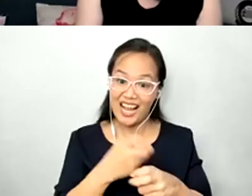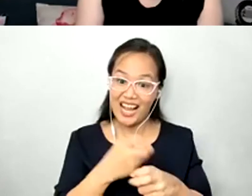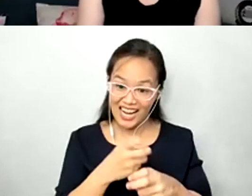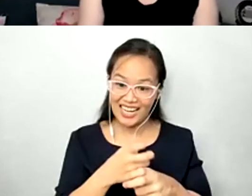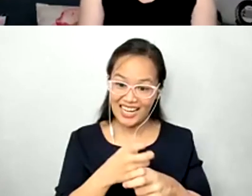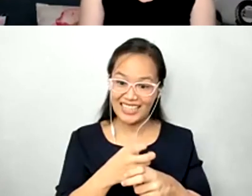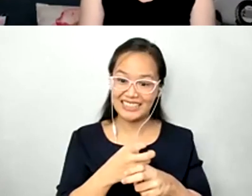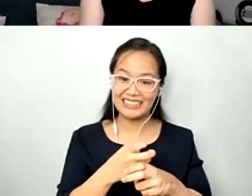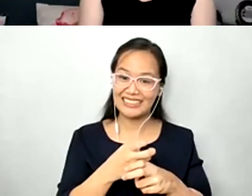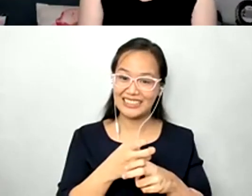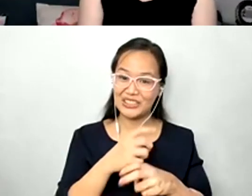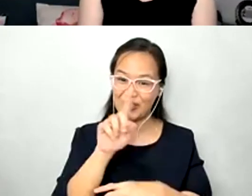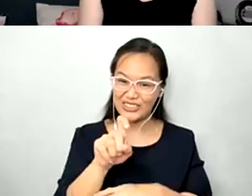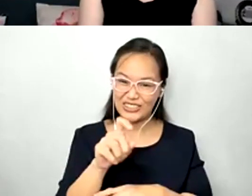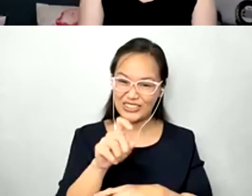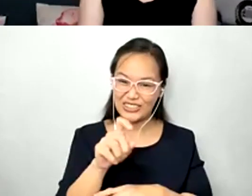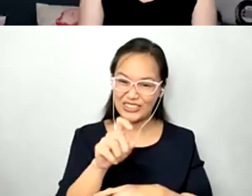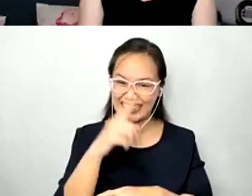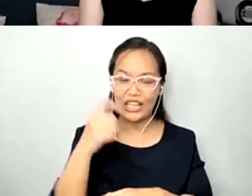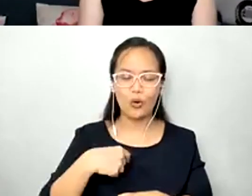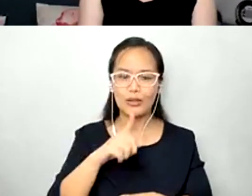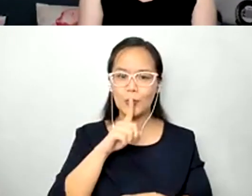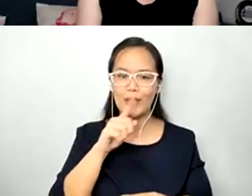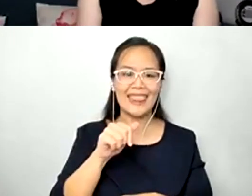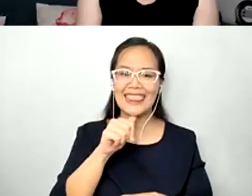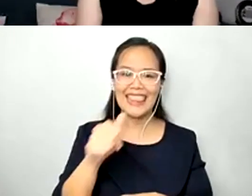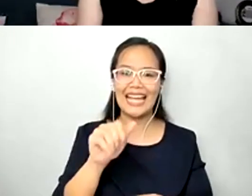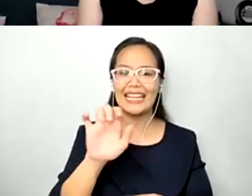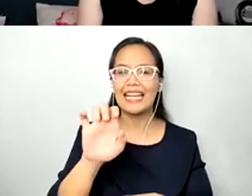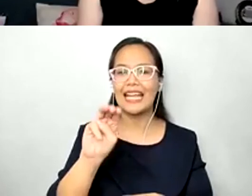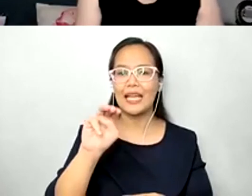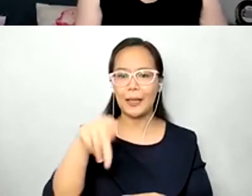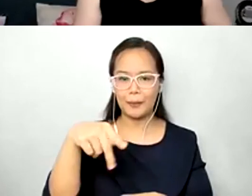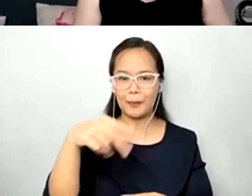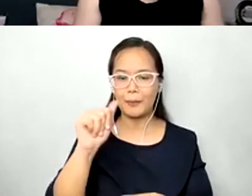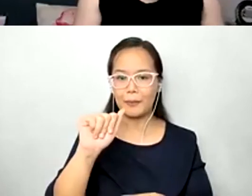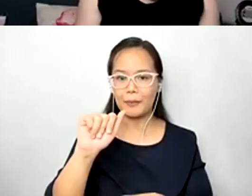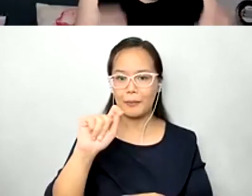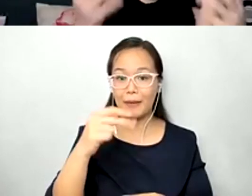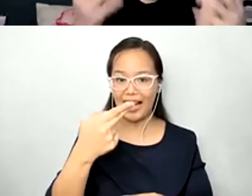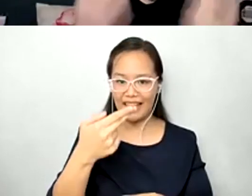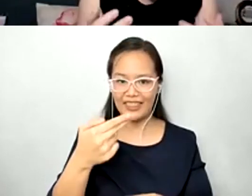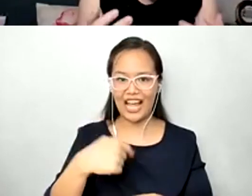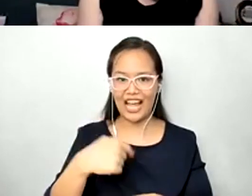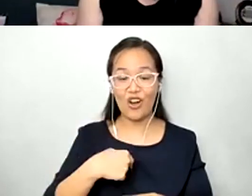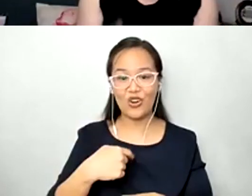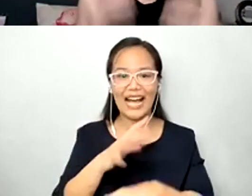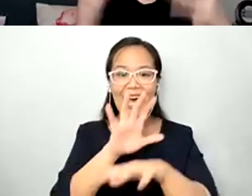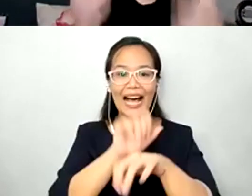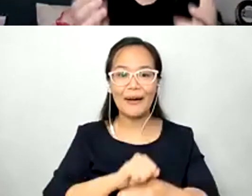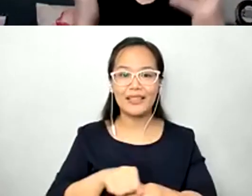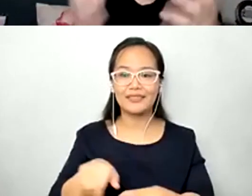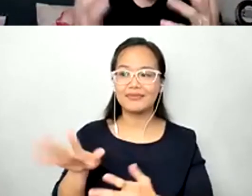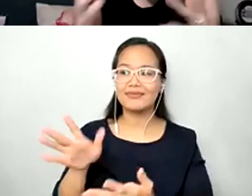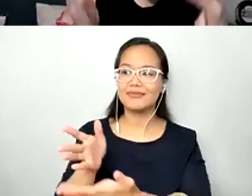not an empath. I have a tendency to be dense. And that's the reason why I need to